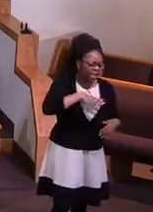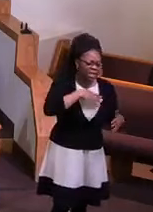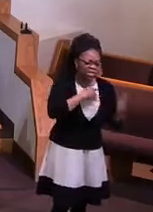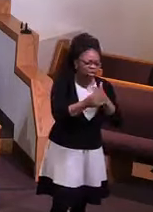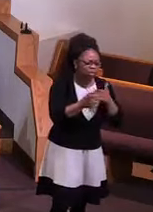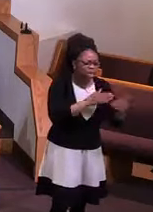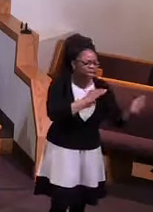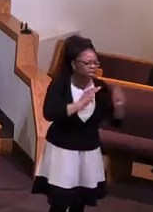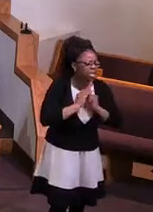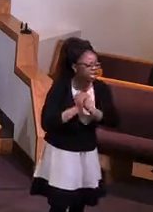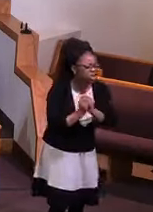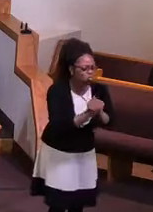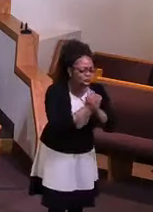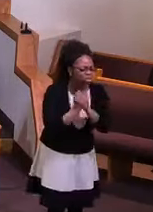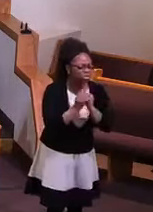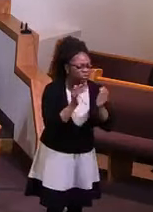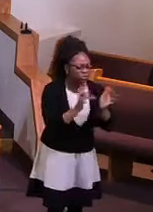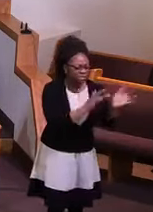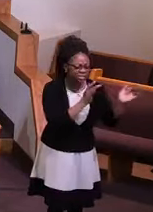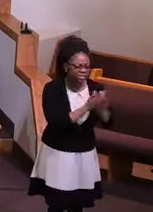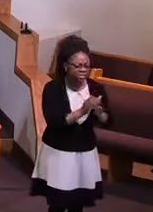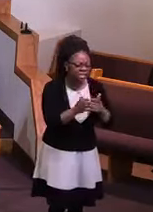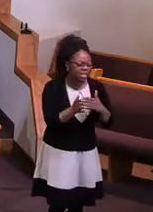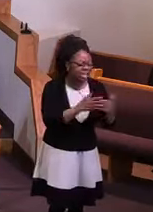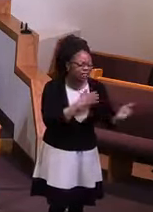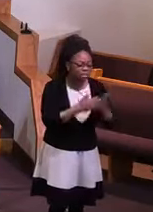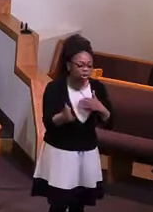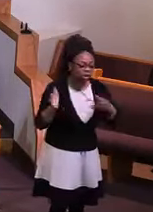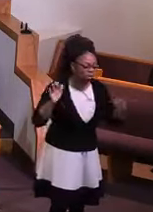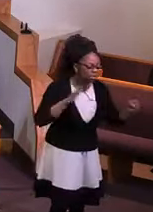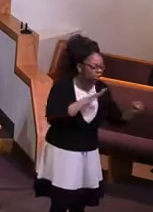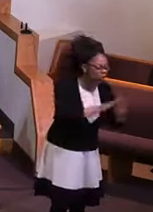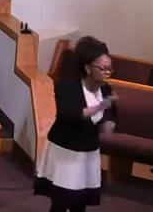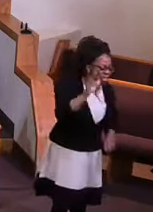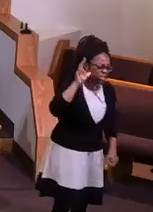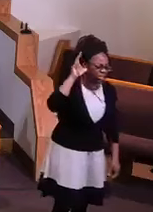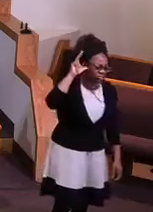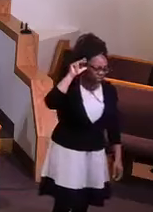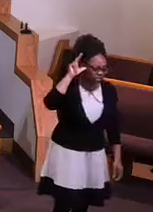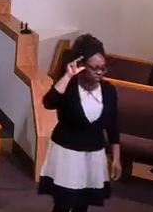Jesus, even though he was full of